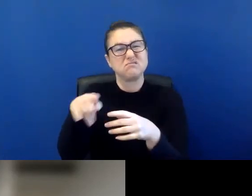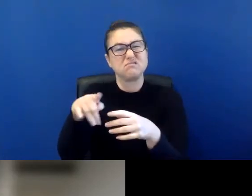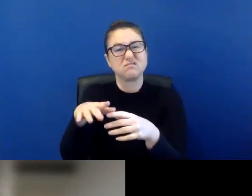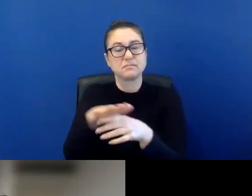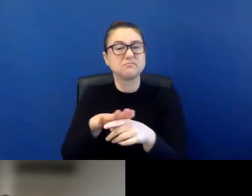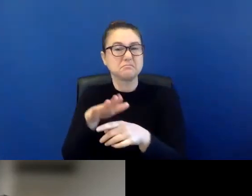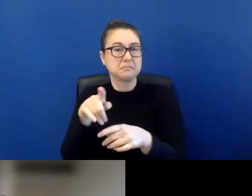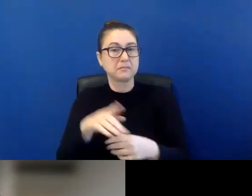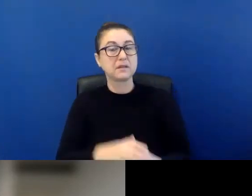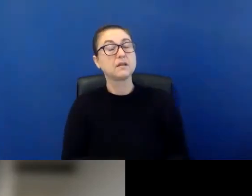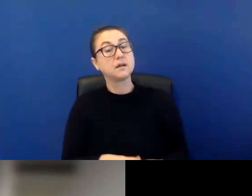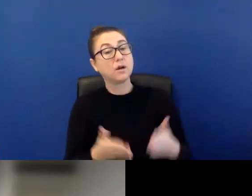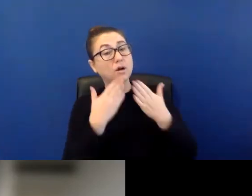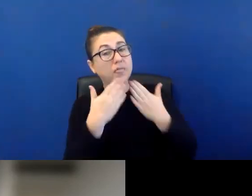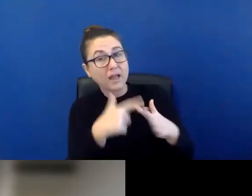Thanks, Ed. I think